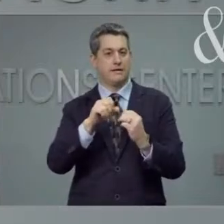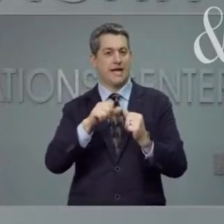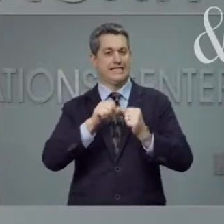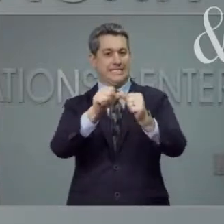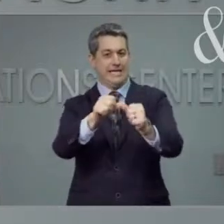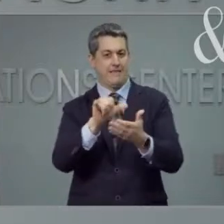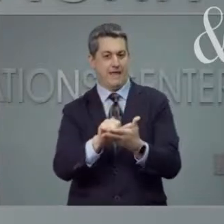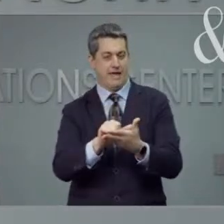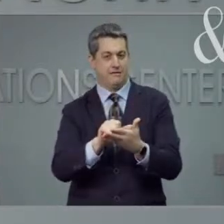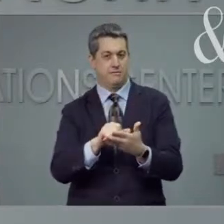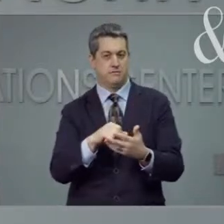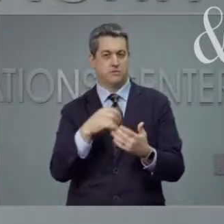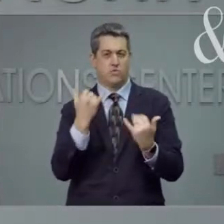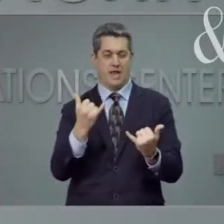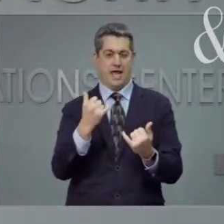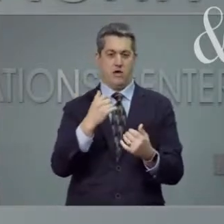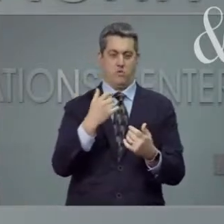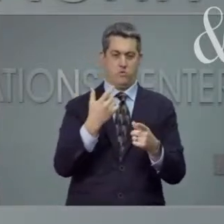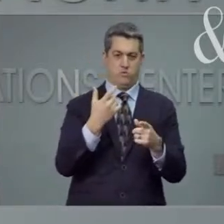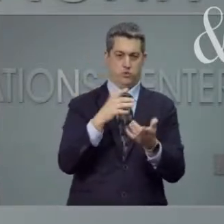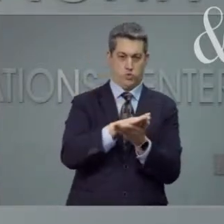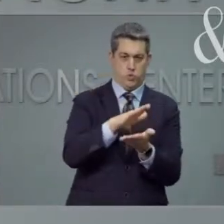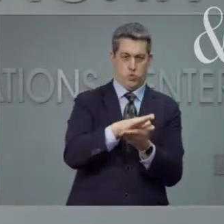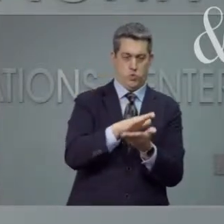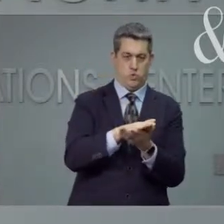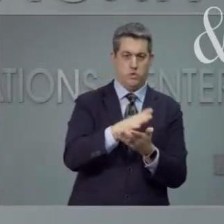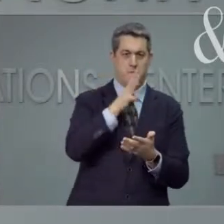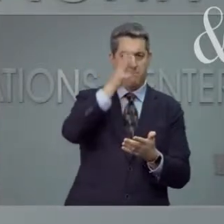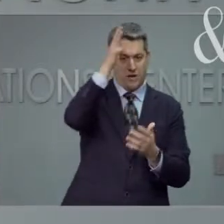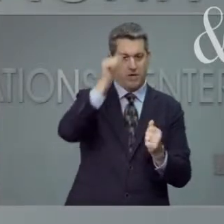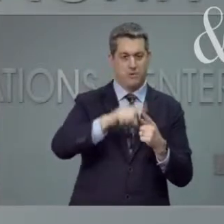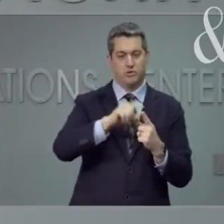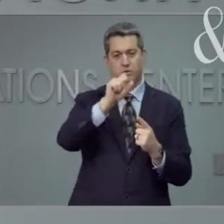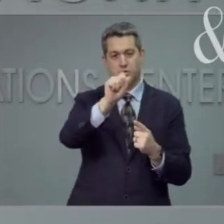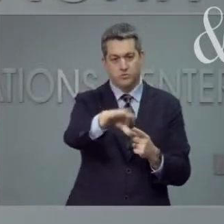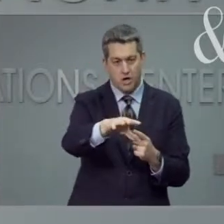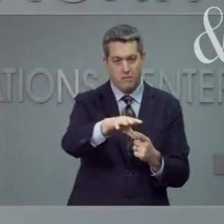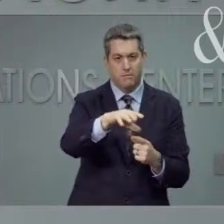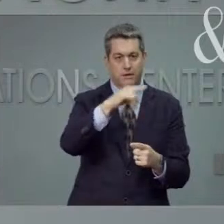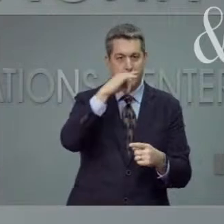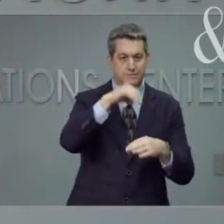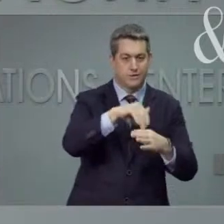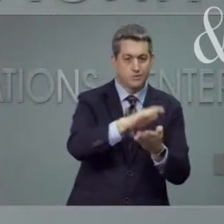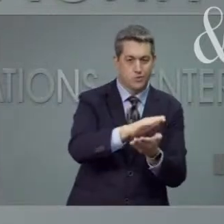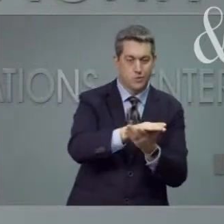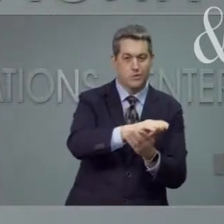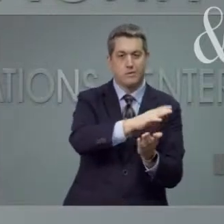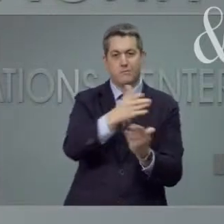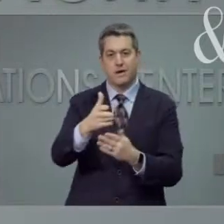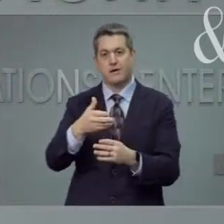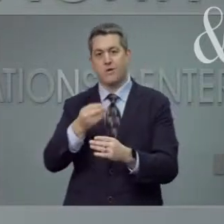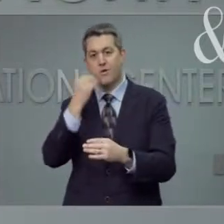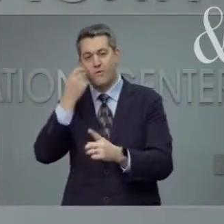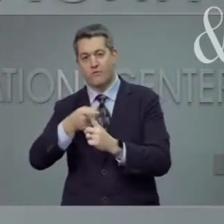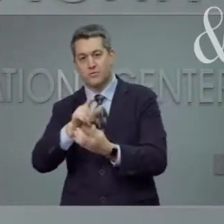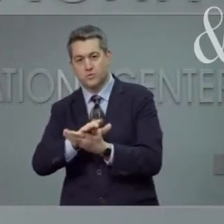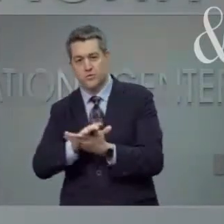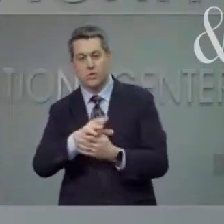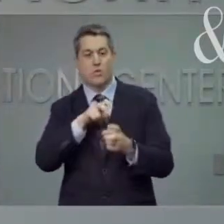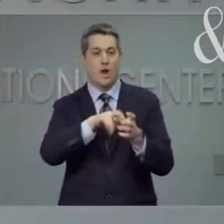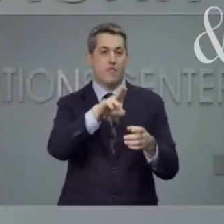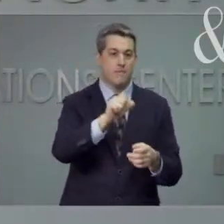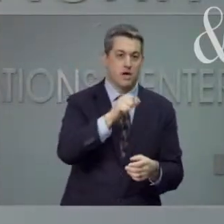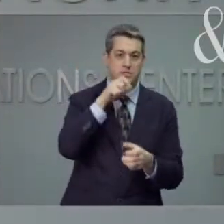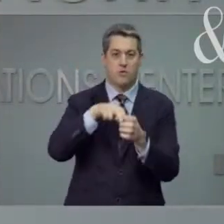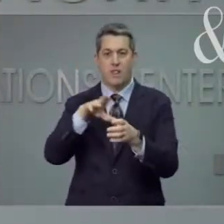the schools in terms of parents being able to get their children to school and home from school, or riding the bus and not riding the